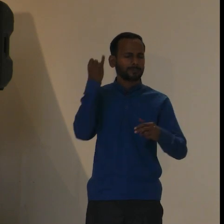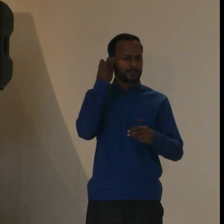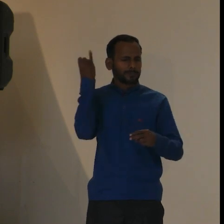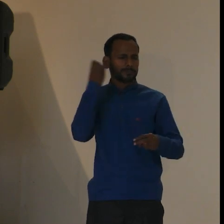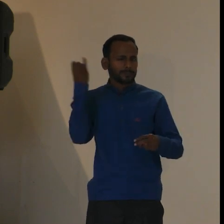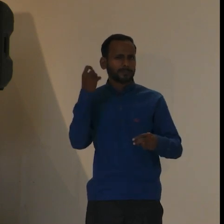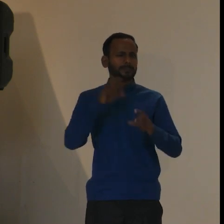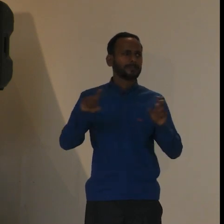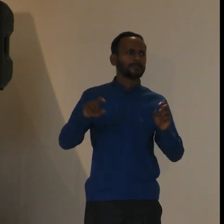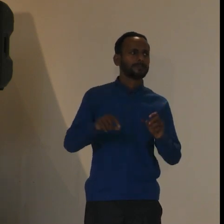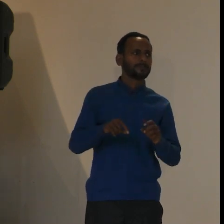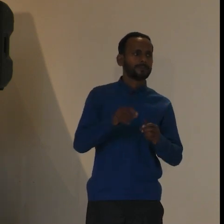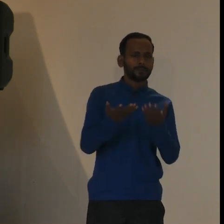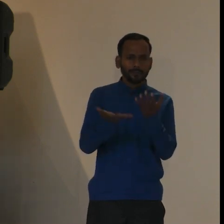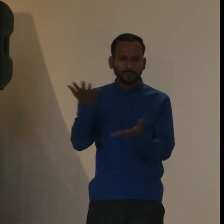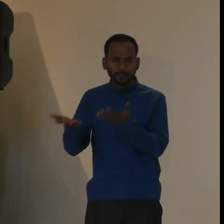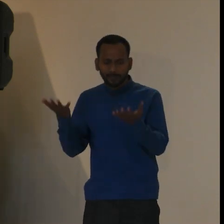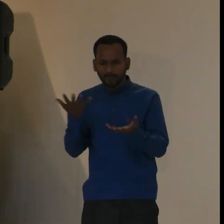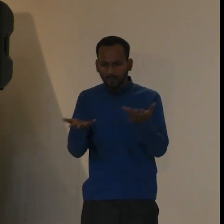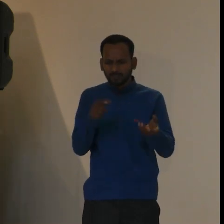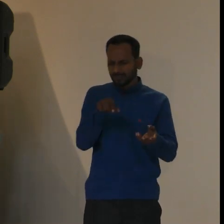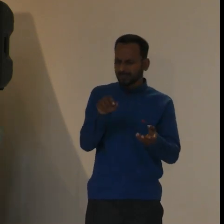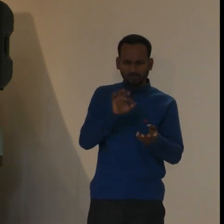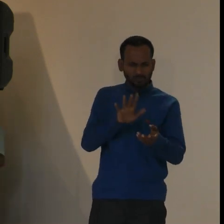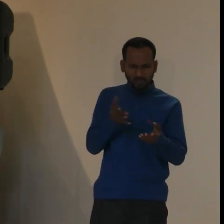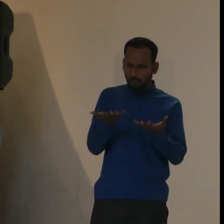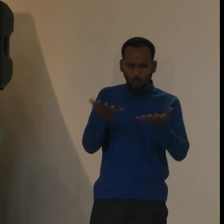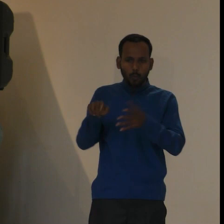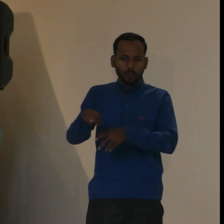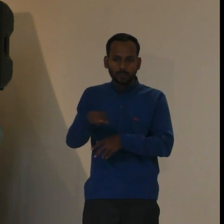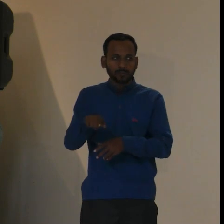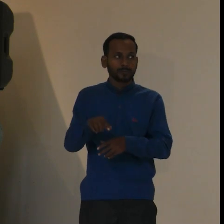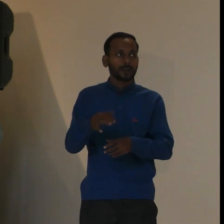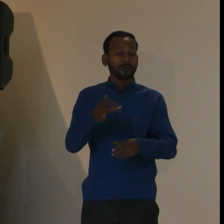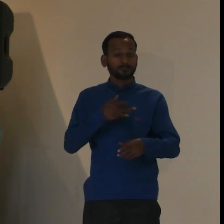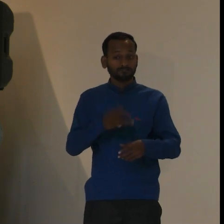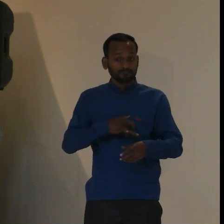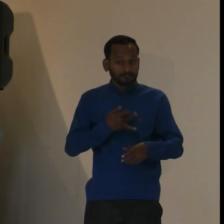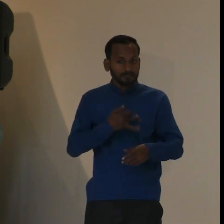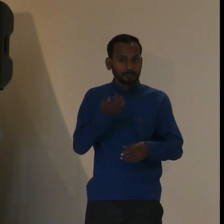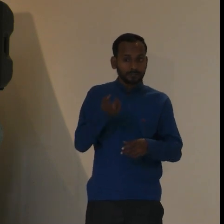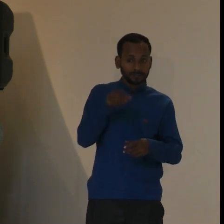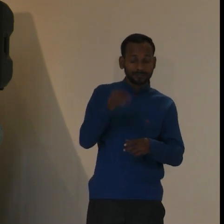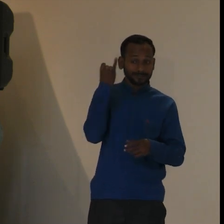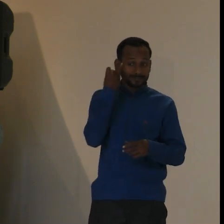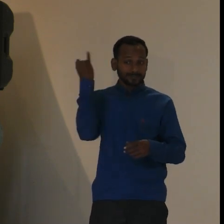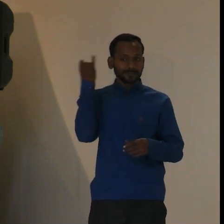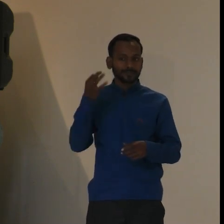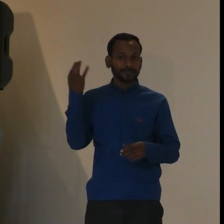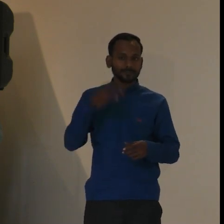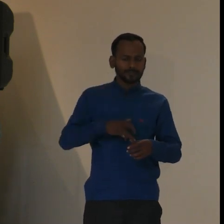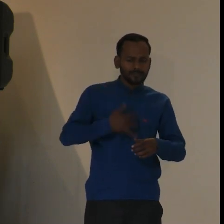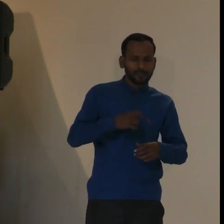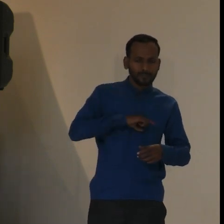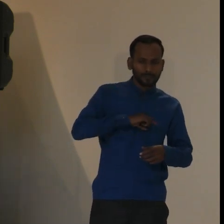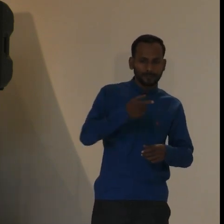Because it's not just, these objects are not just objects, right? They're objects of faith. They're articulations of ideas, of devotion, all